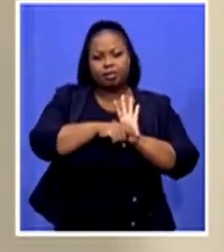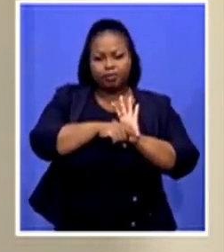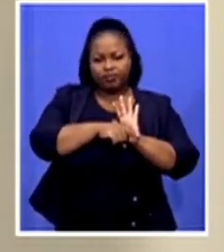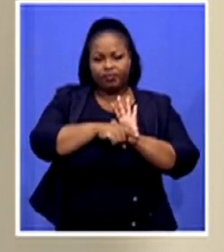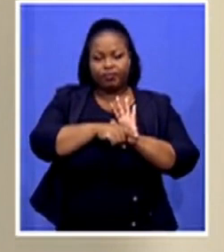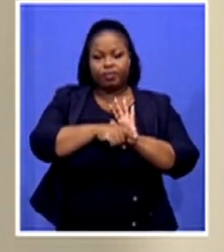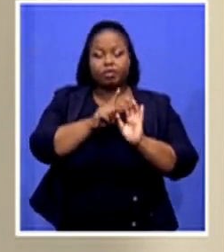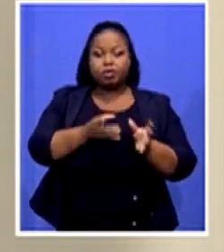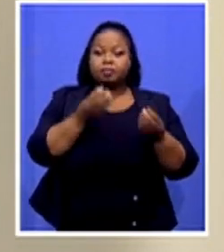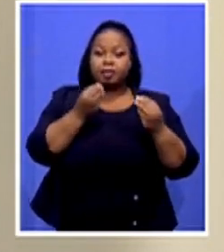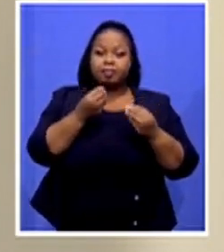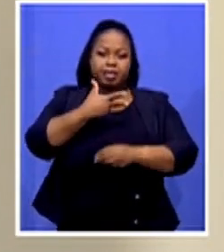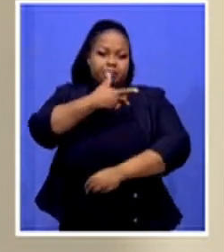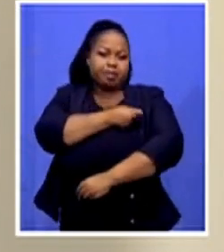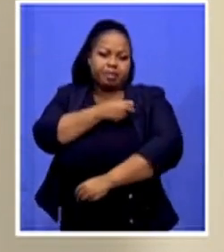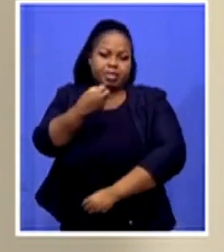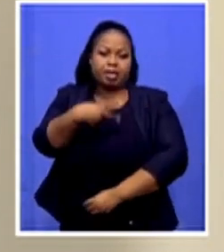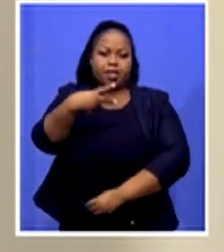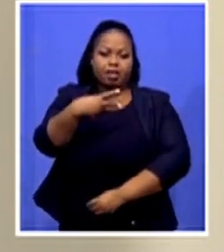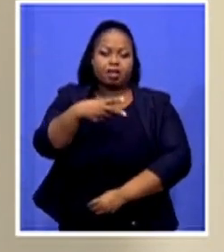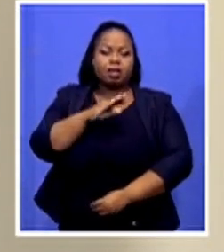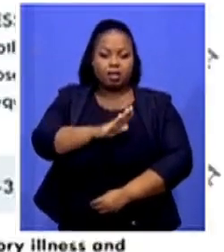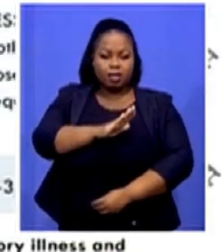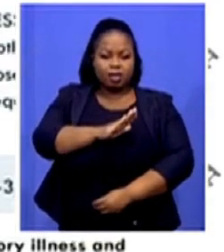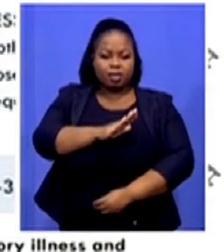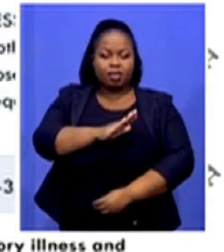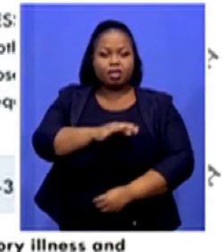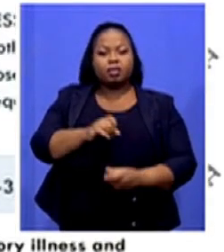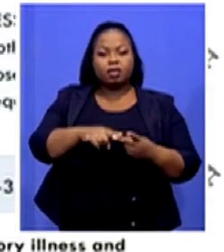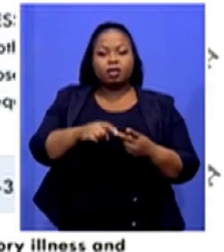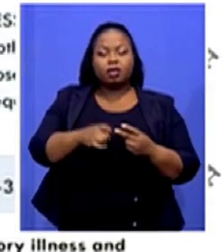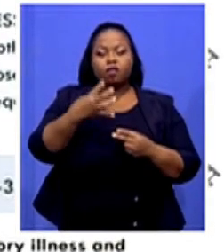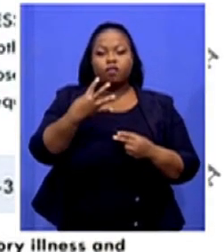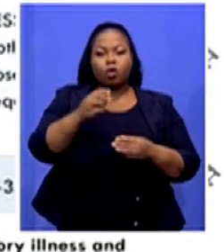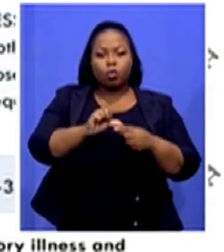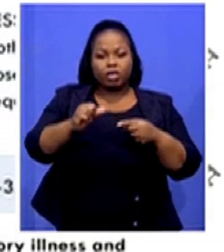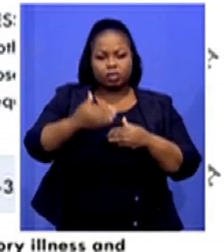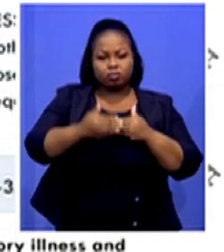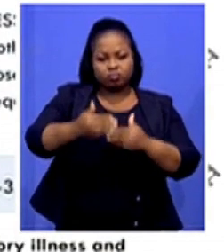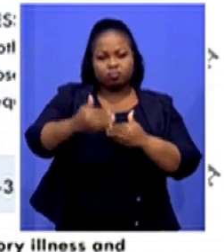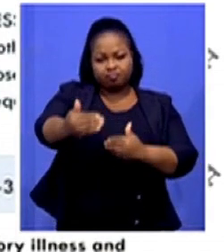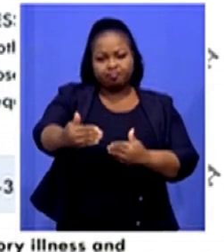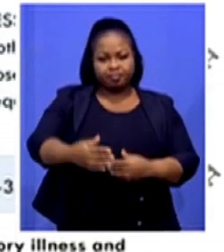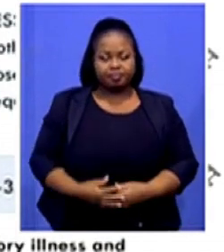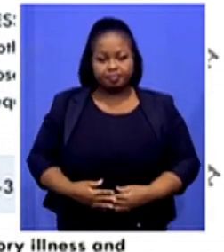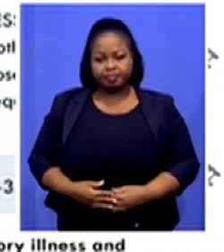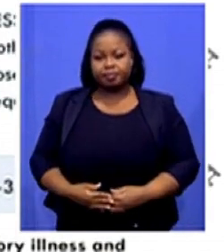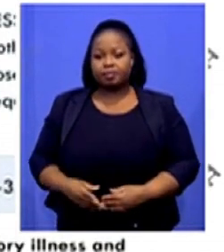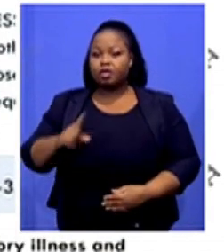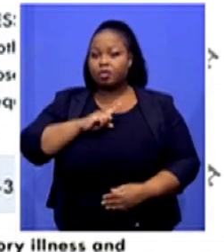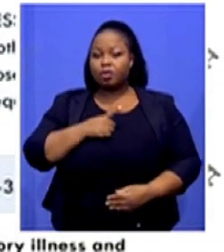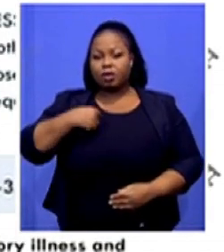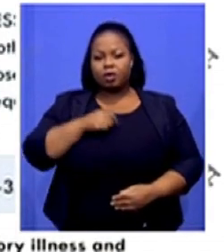the vaccine spaced 4 weeks apart. This is basically to do an intensive analysis in terms of the safety